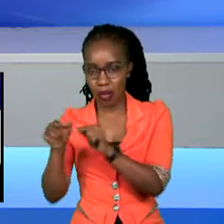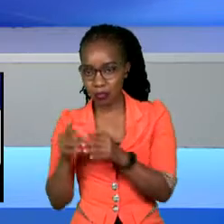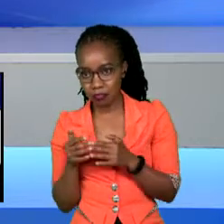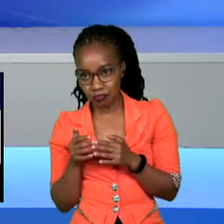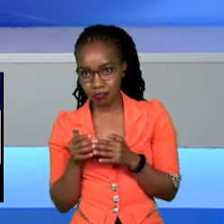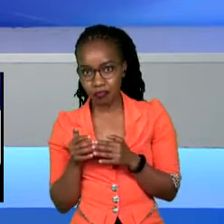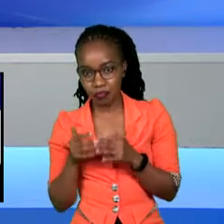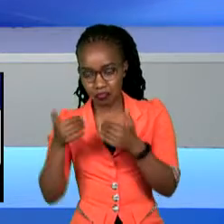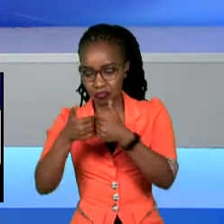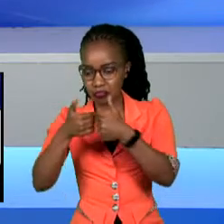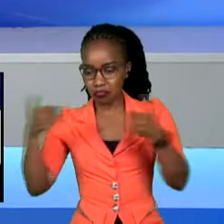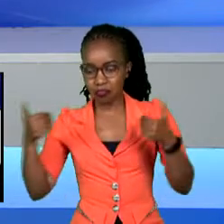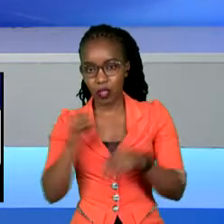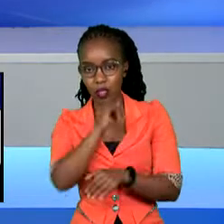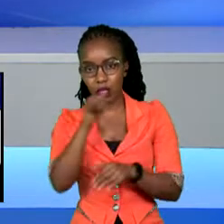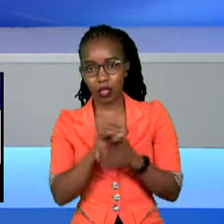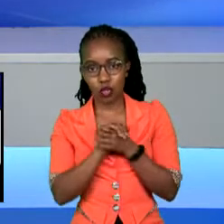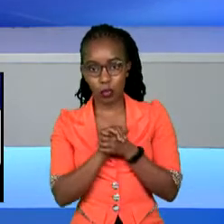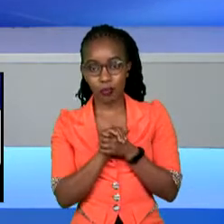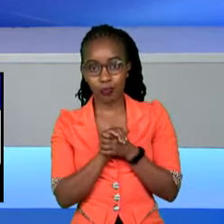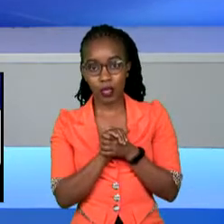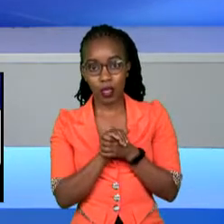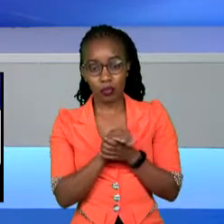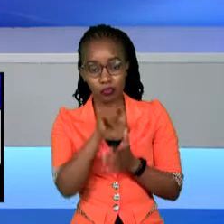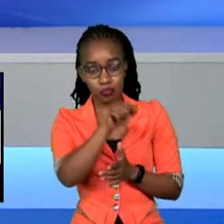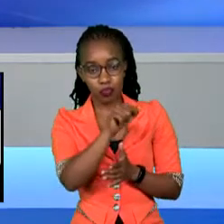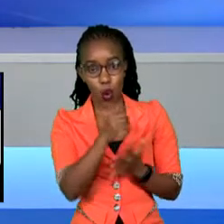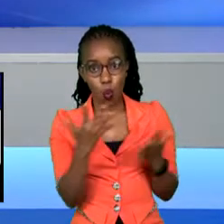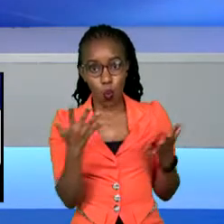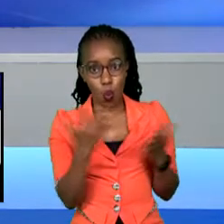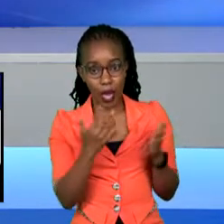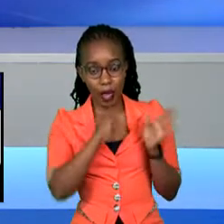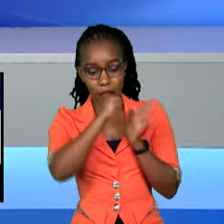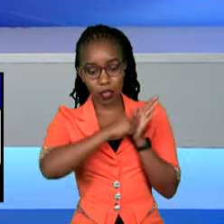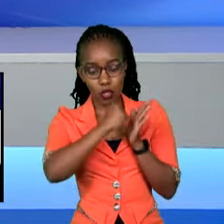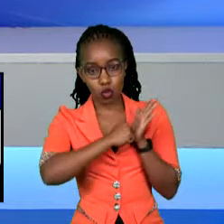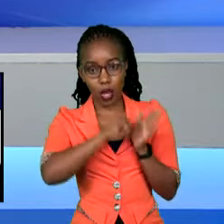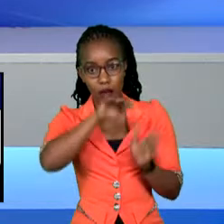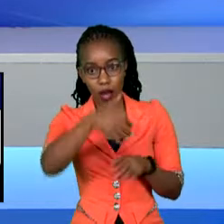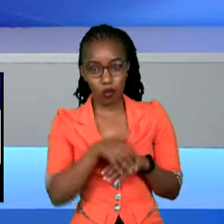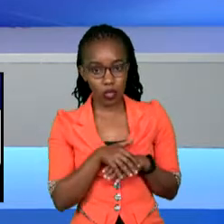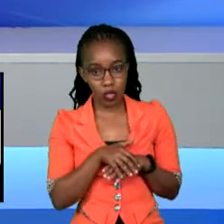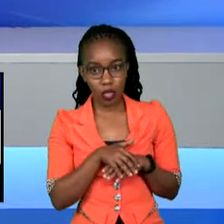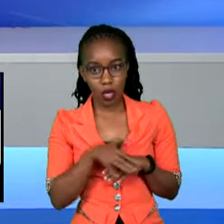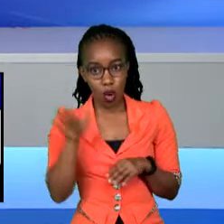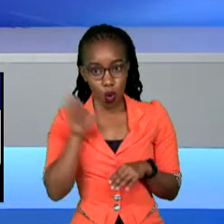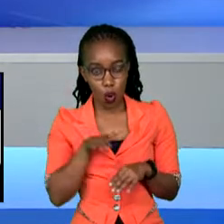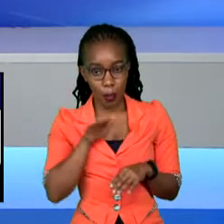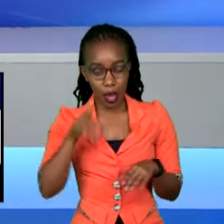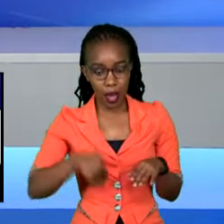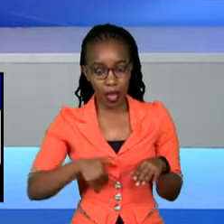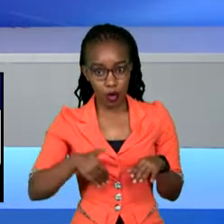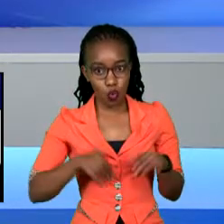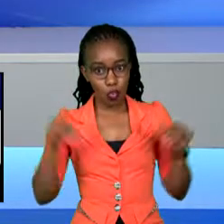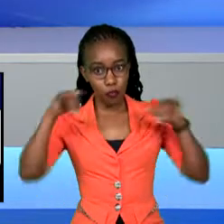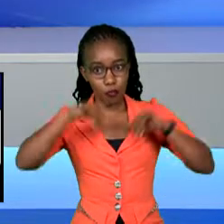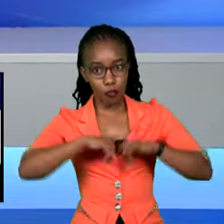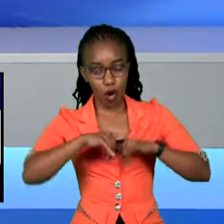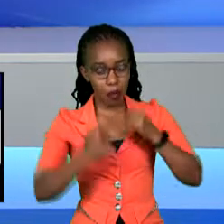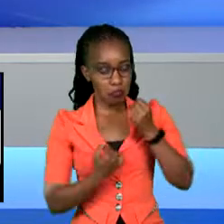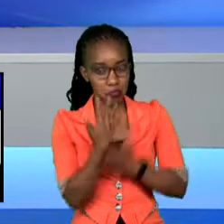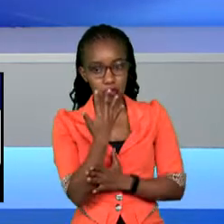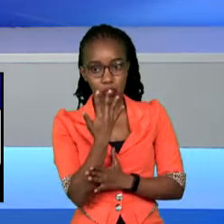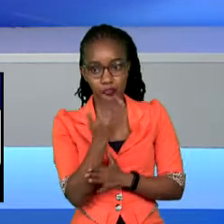causing the division in the party. Speaking in KITUI County, where he convened a women and youth empowerment forum, DP RUTO has urged